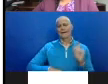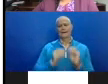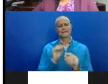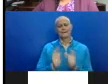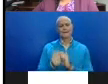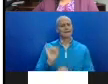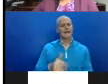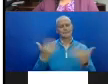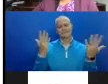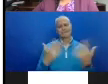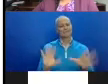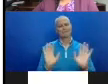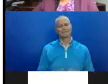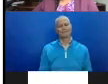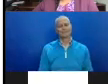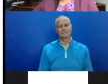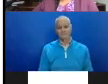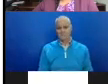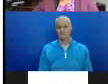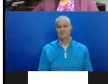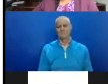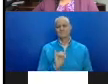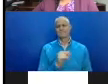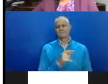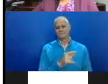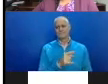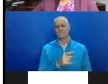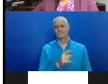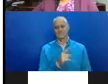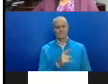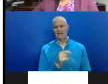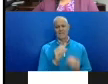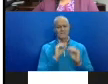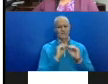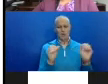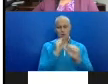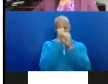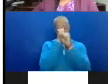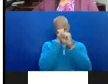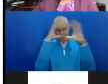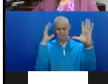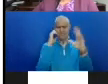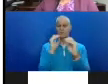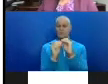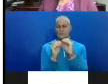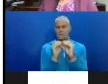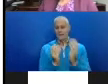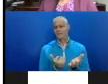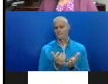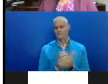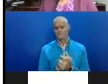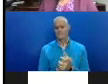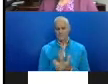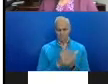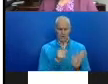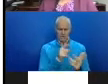now. And that just often speaks to they really don't have a road for repair, and so this is part of what this is trying